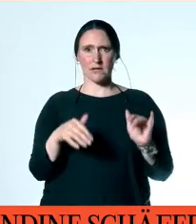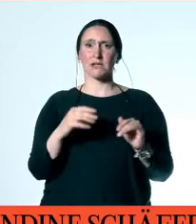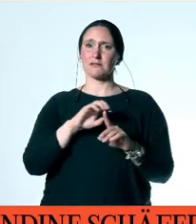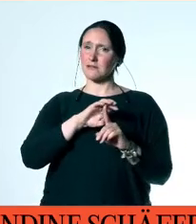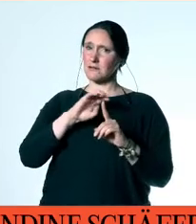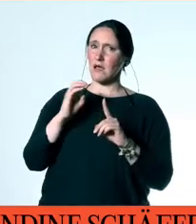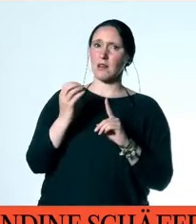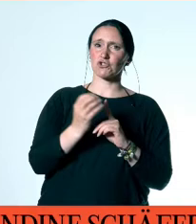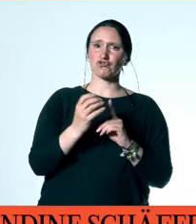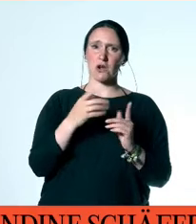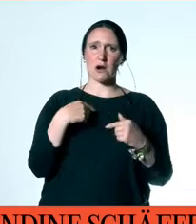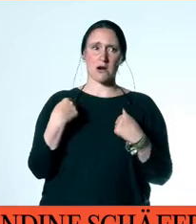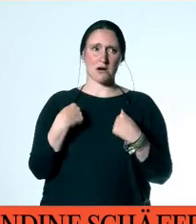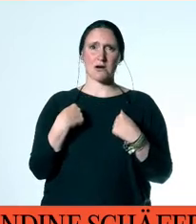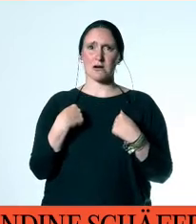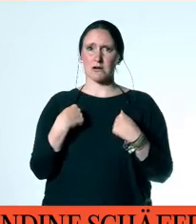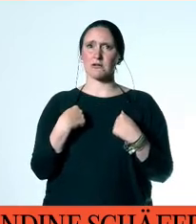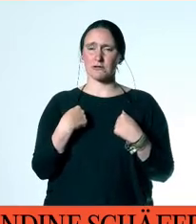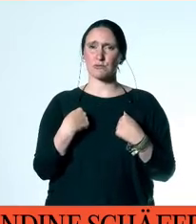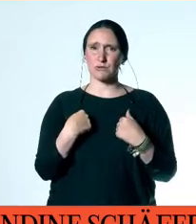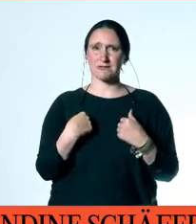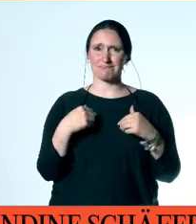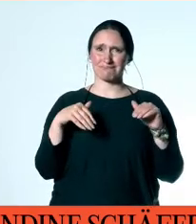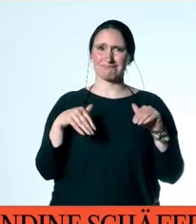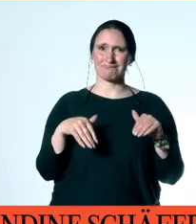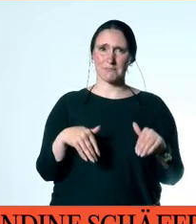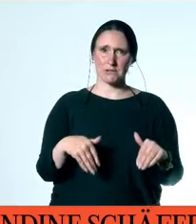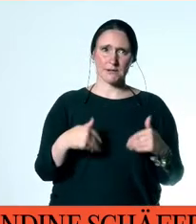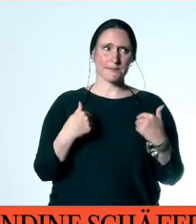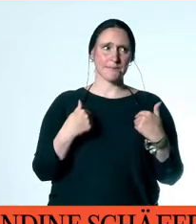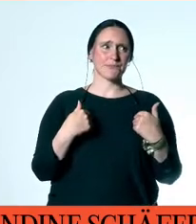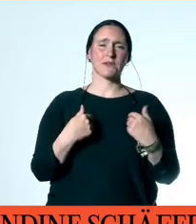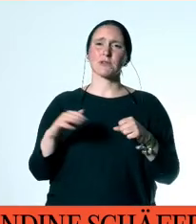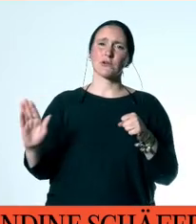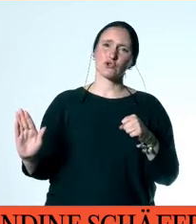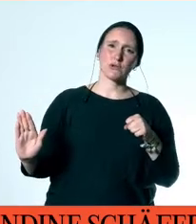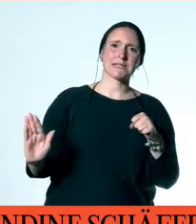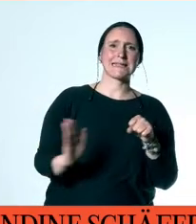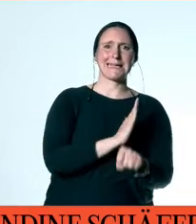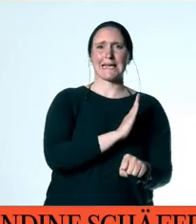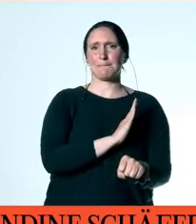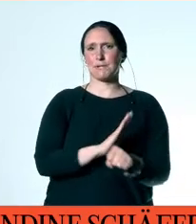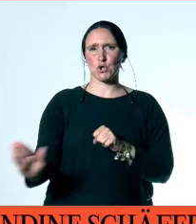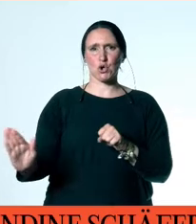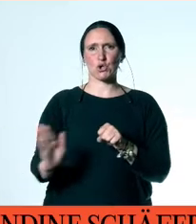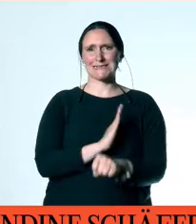we saw as like the identity of New Zealand didn't always reflect people like us. And